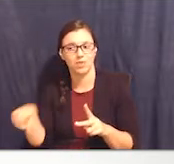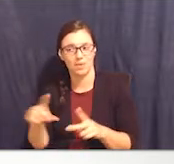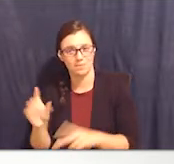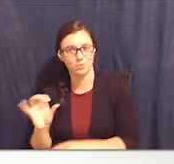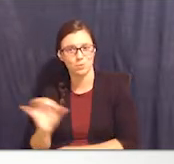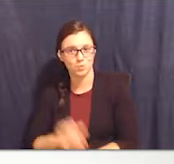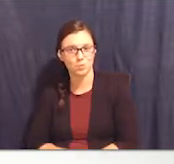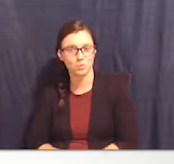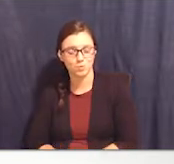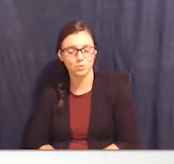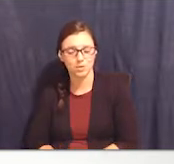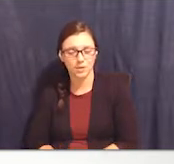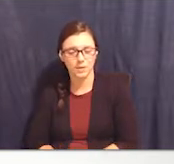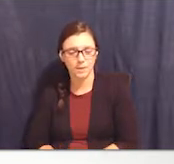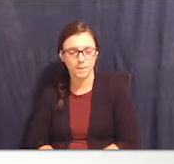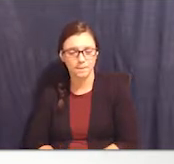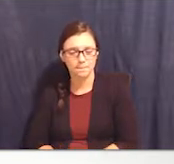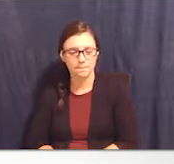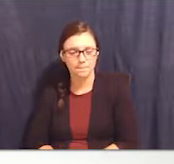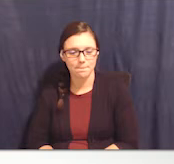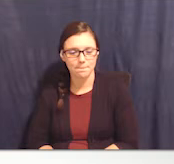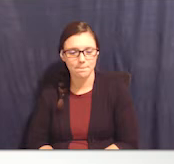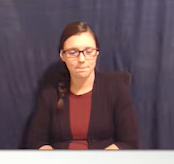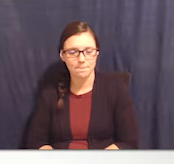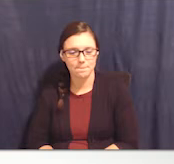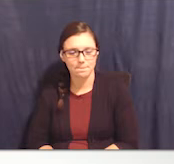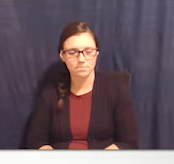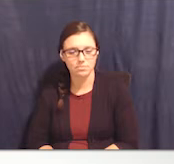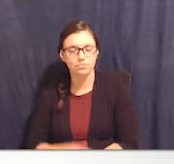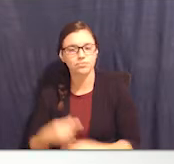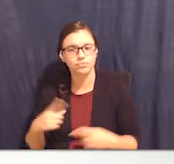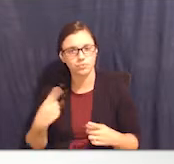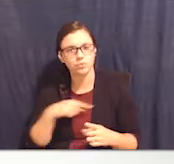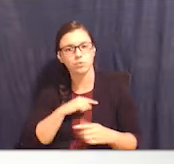can do. We expect them